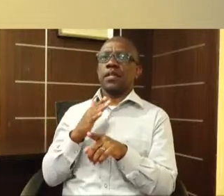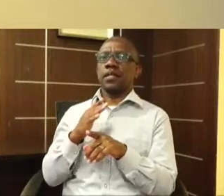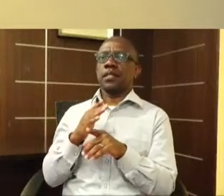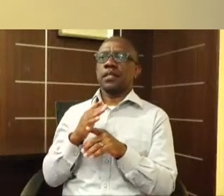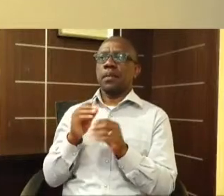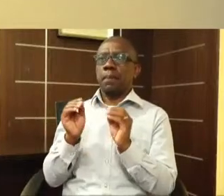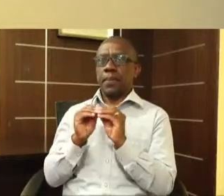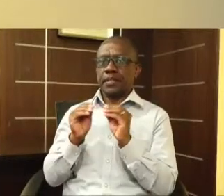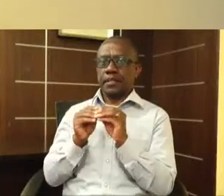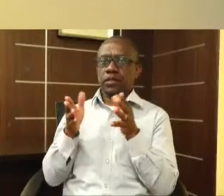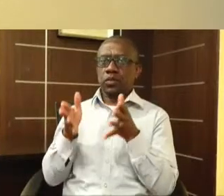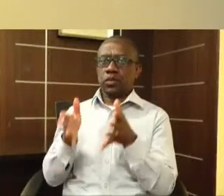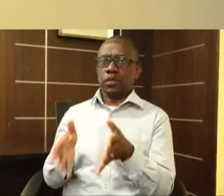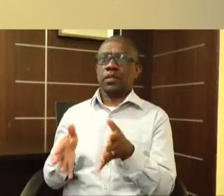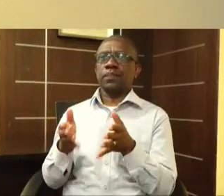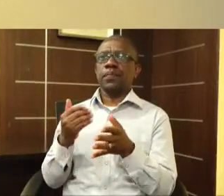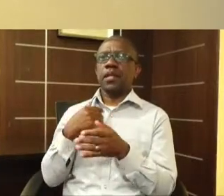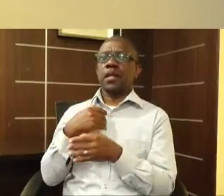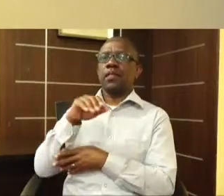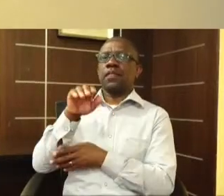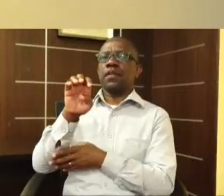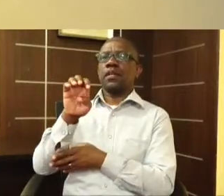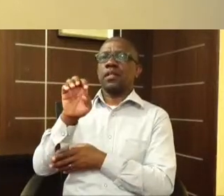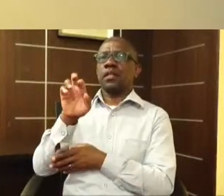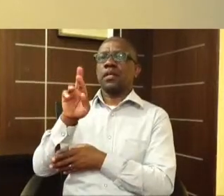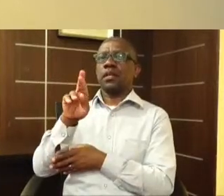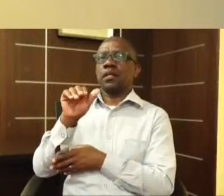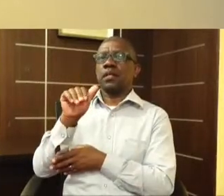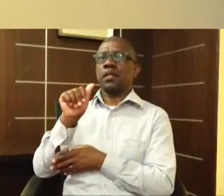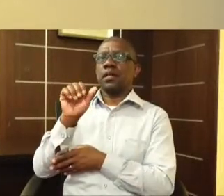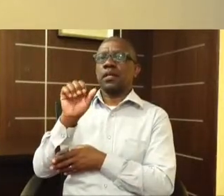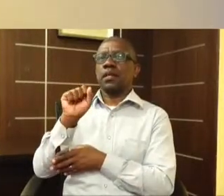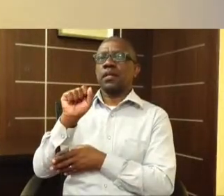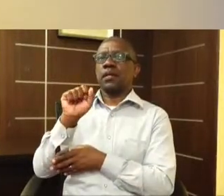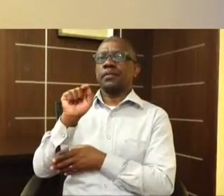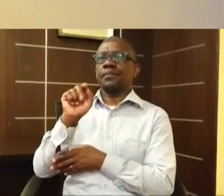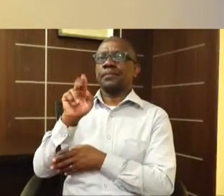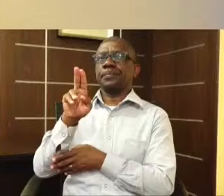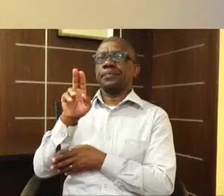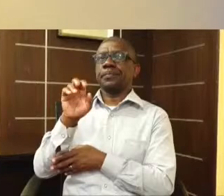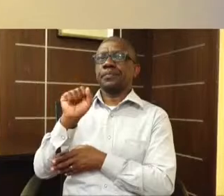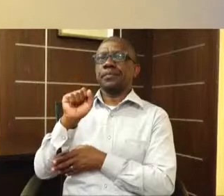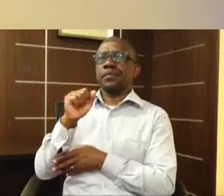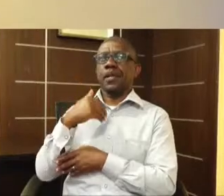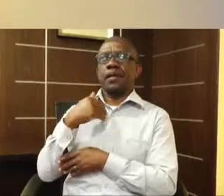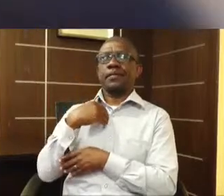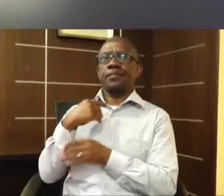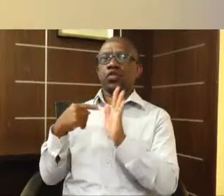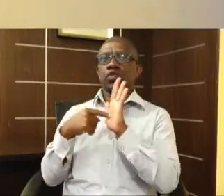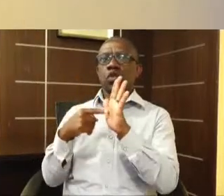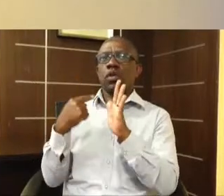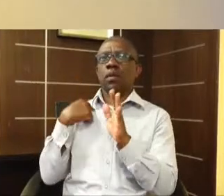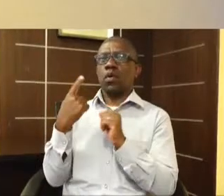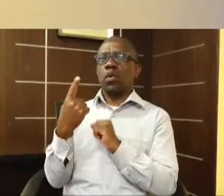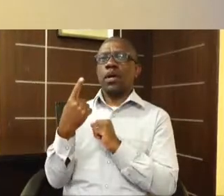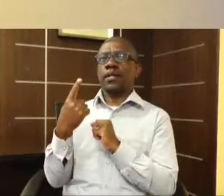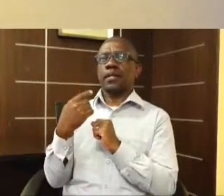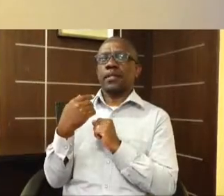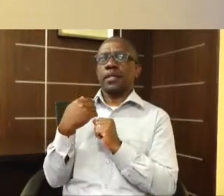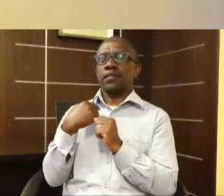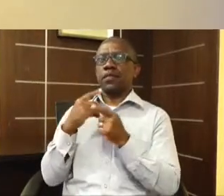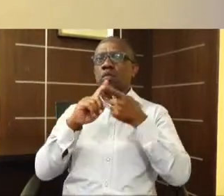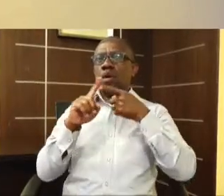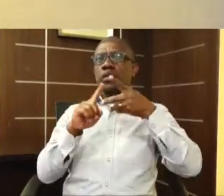today. And Erastus, karibu sana. We want to showcase number 1. We are going up to 6